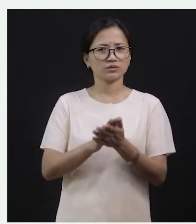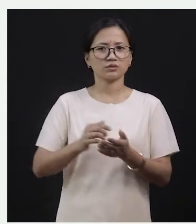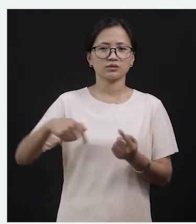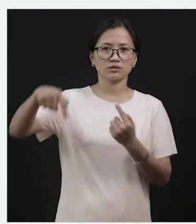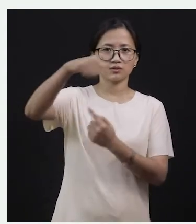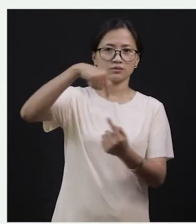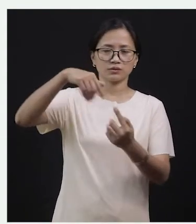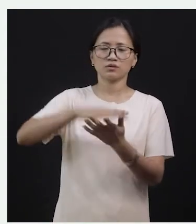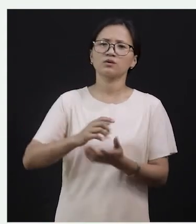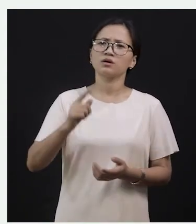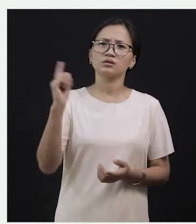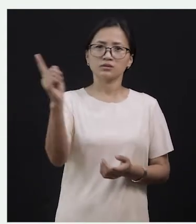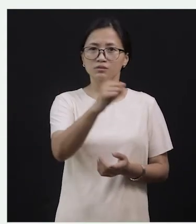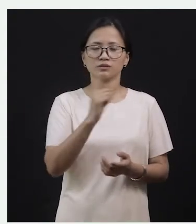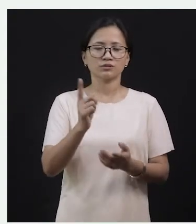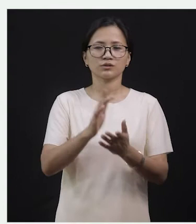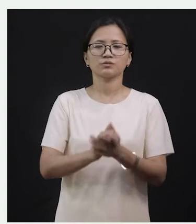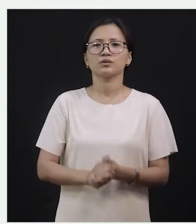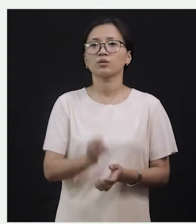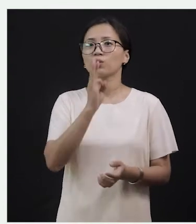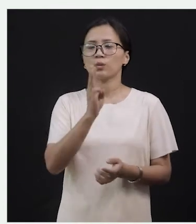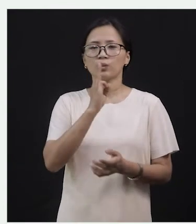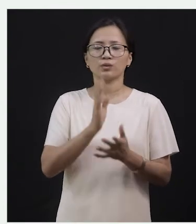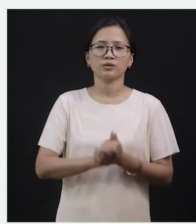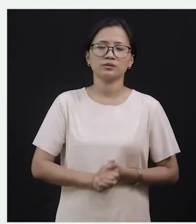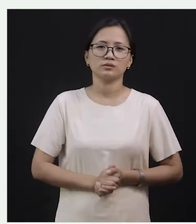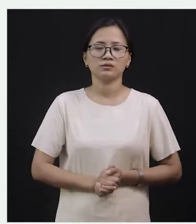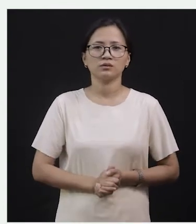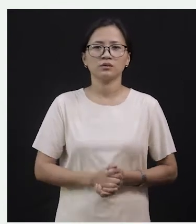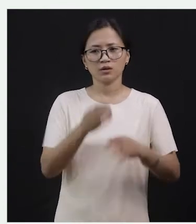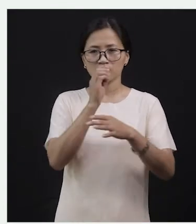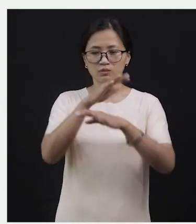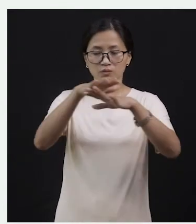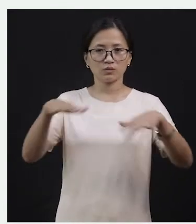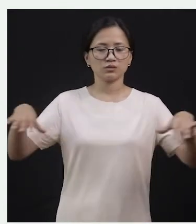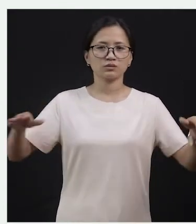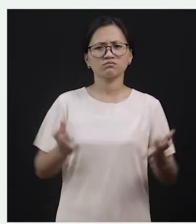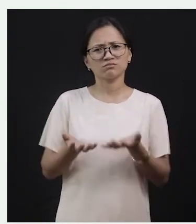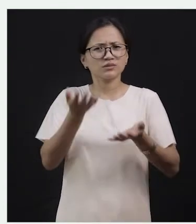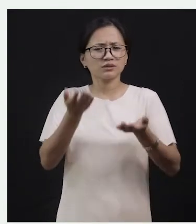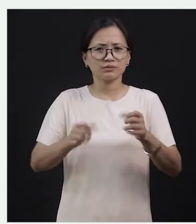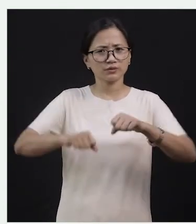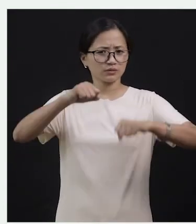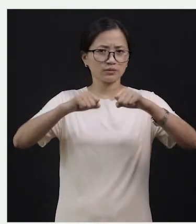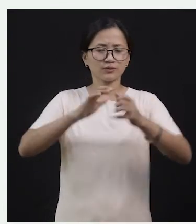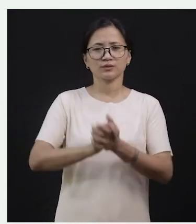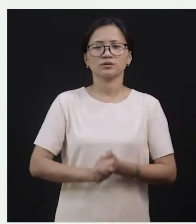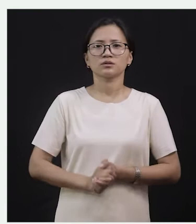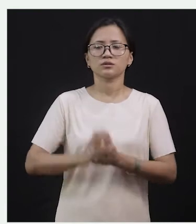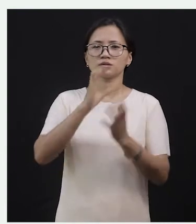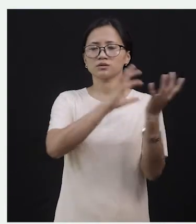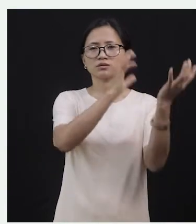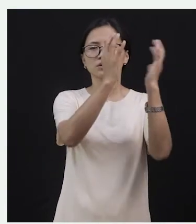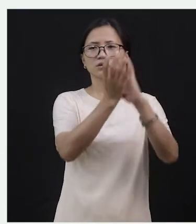other continents also there are oceans, but comparing to all these continents, we see